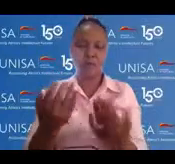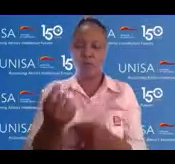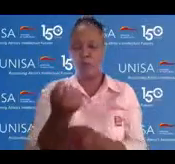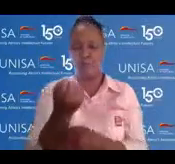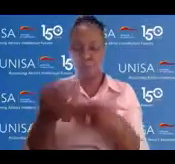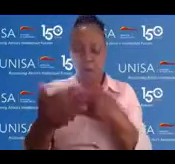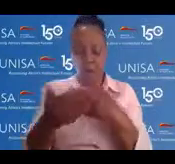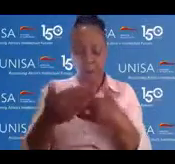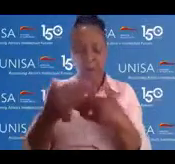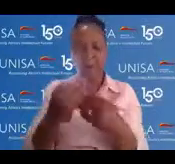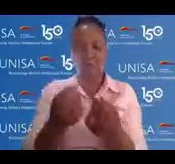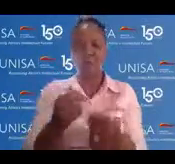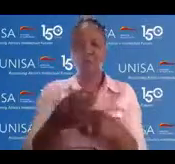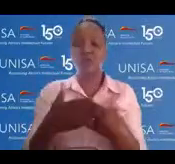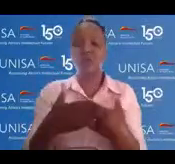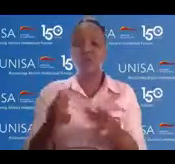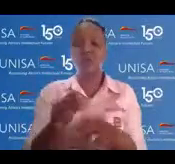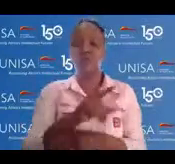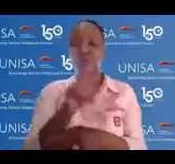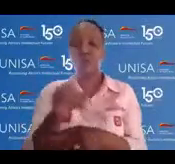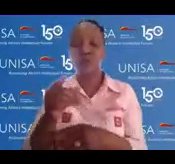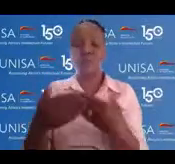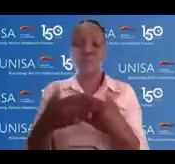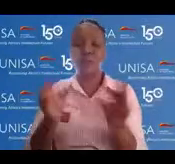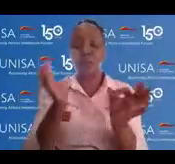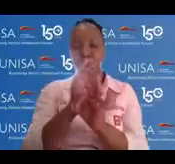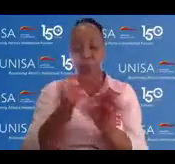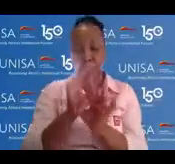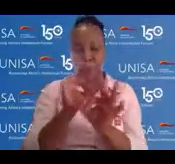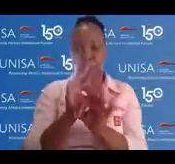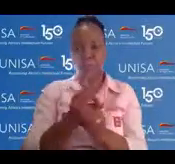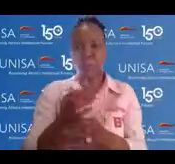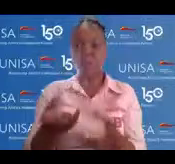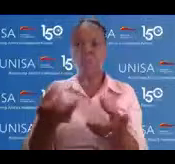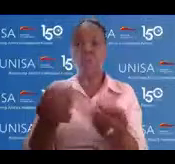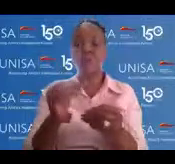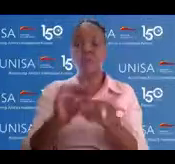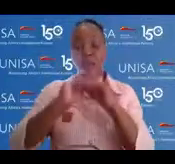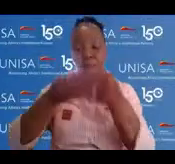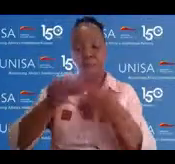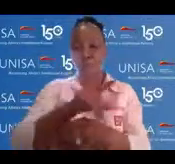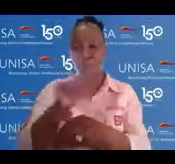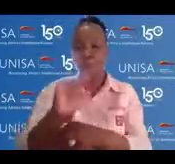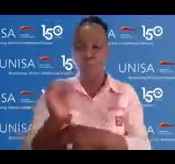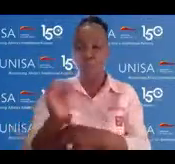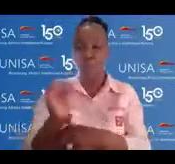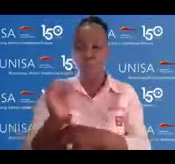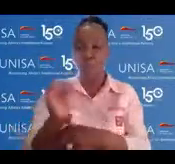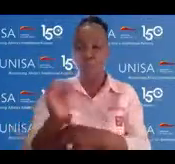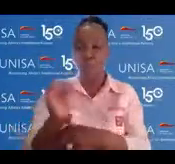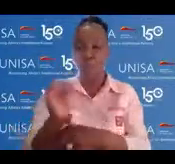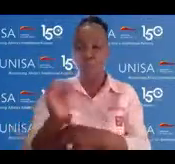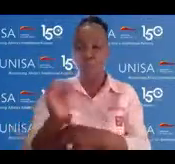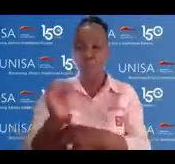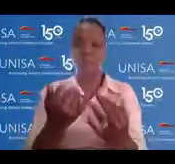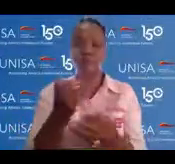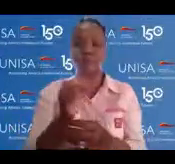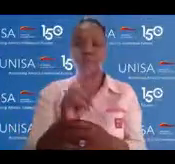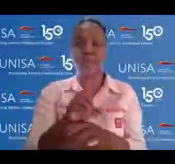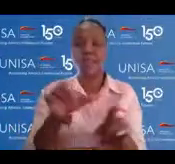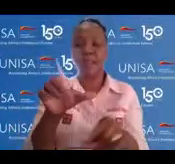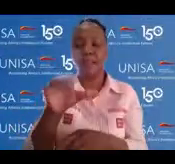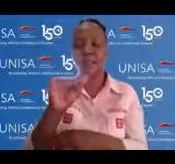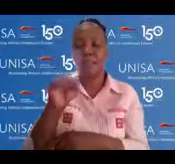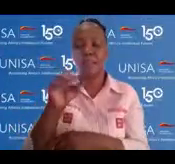for those who have not started, and we got you covered. So for now, as Lindiwe is taking you through